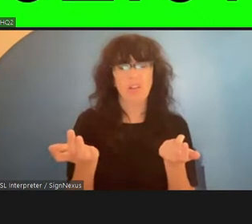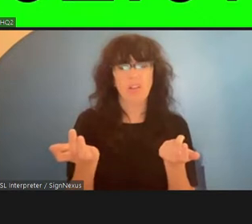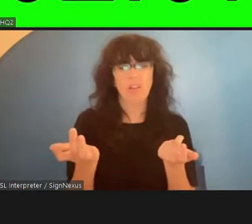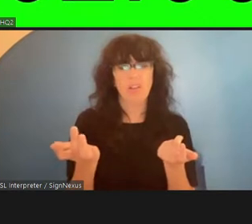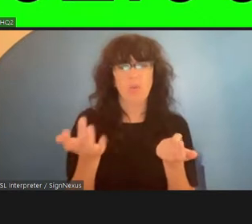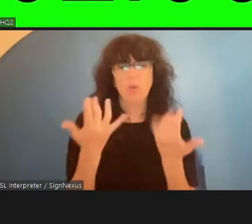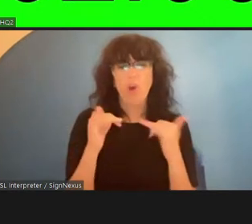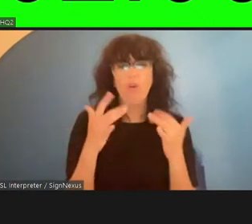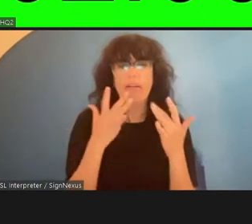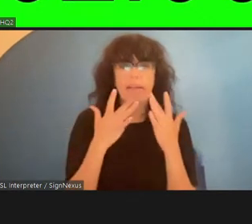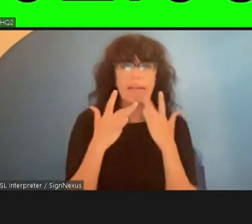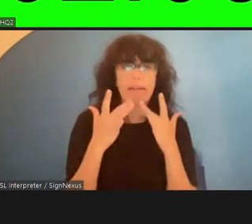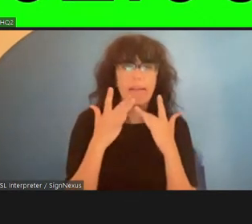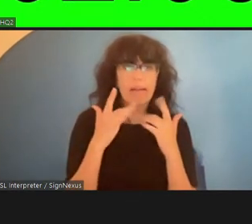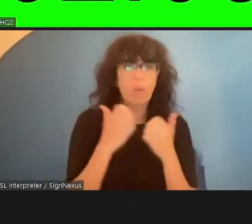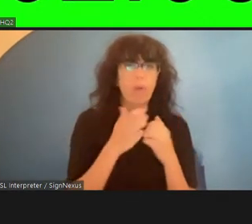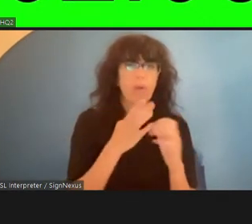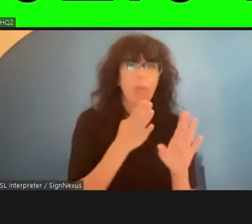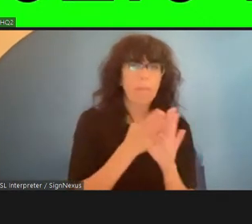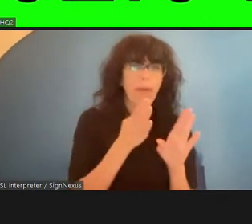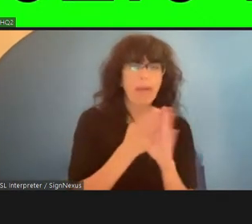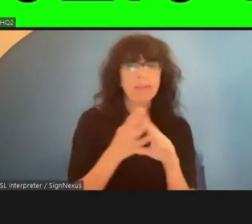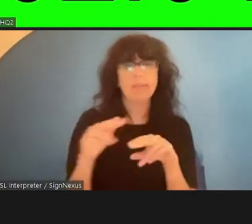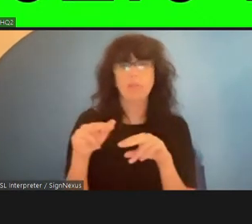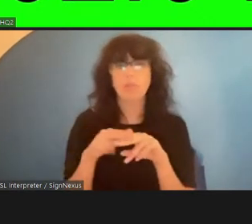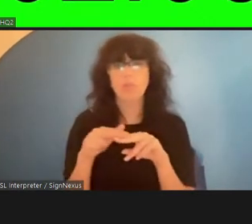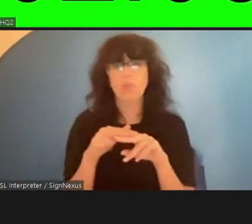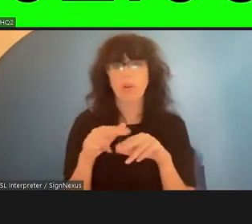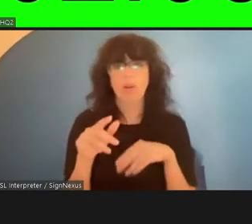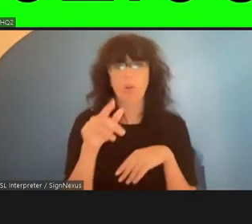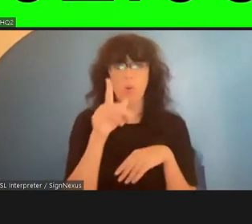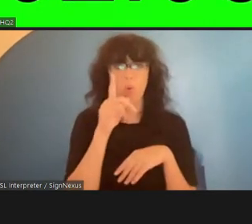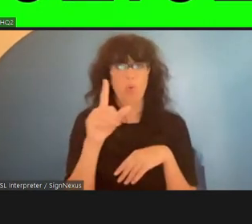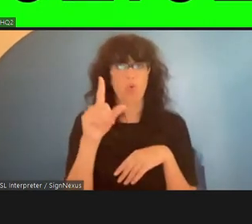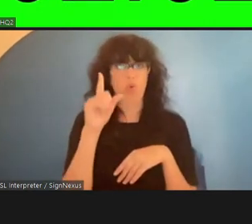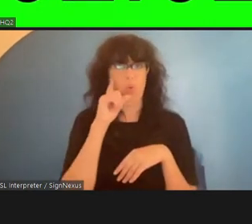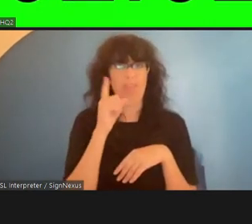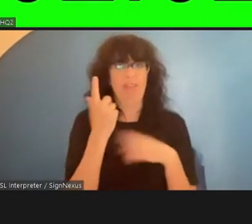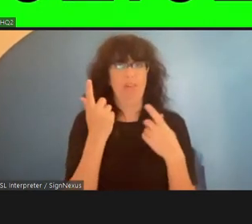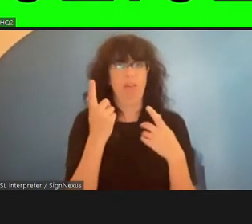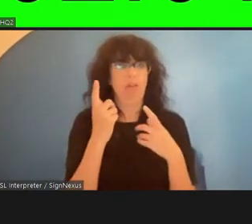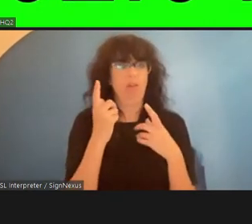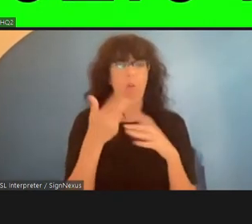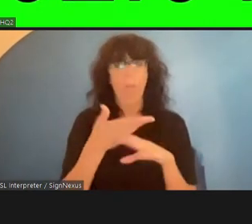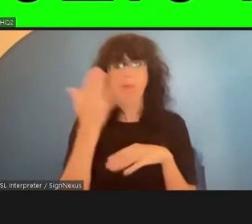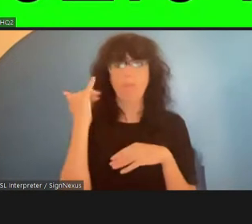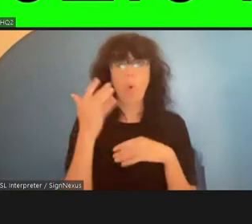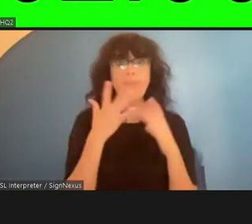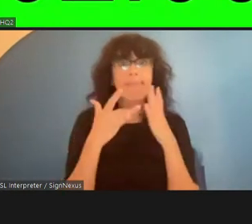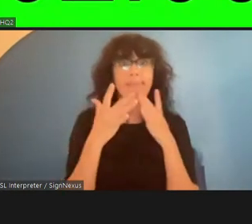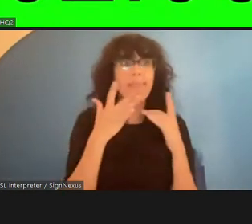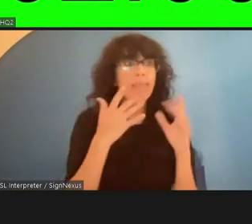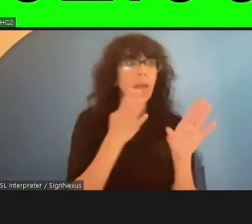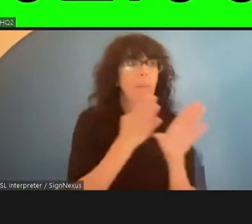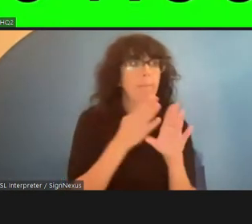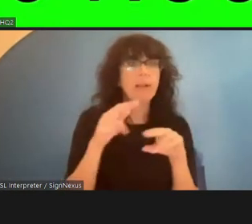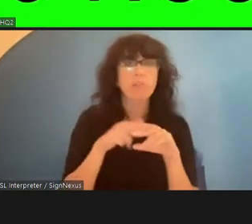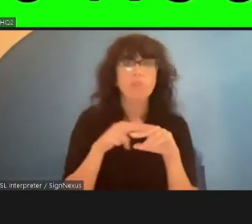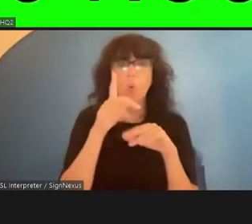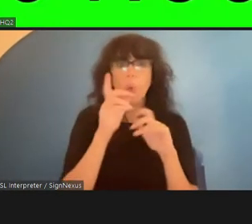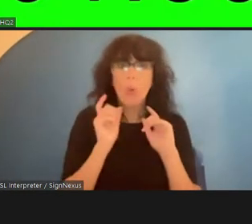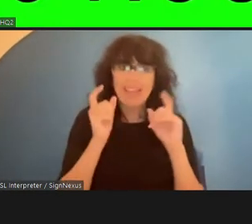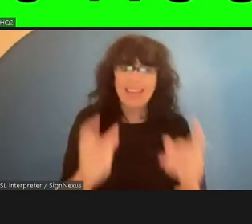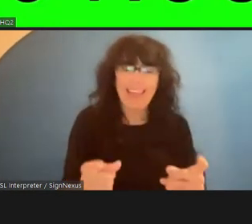the mta bus and train who do you guys think gave all this right to the uh first responders